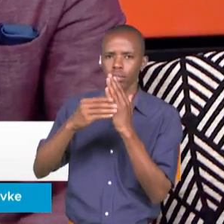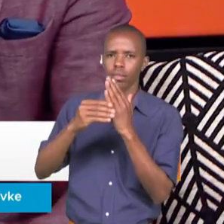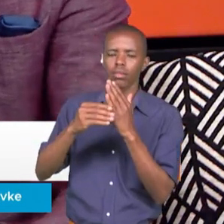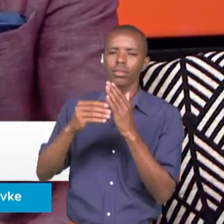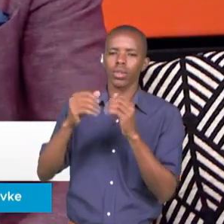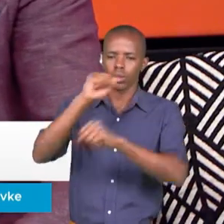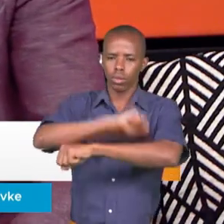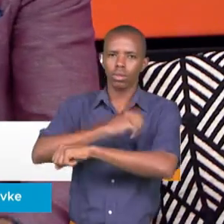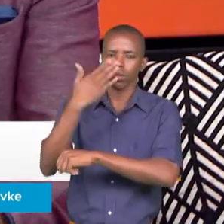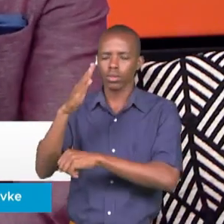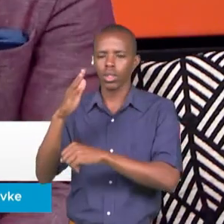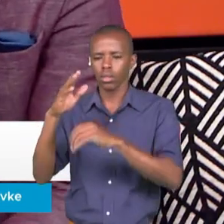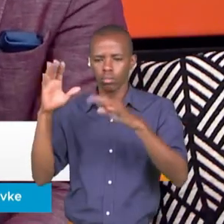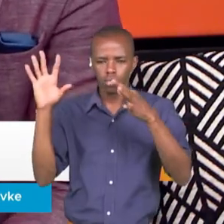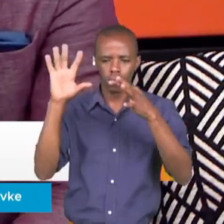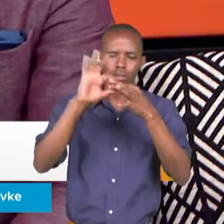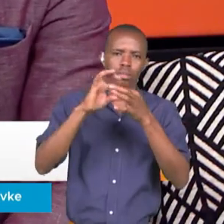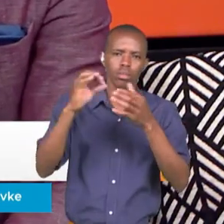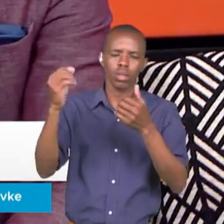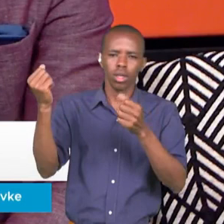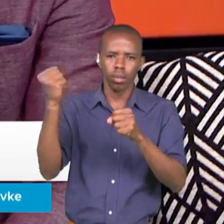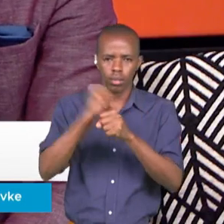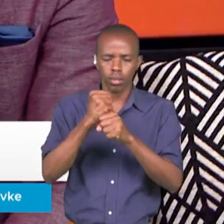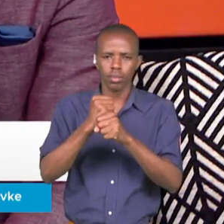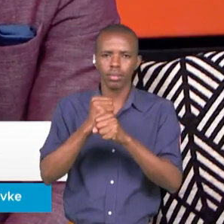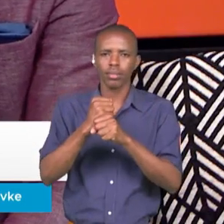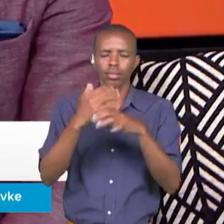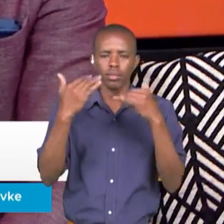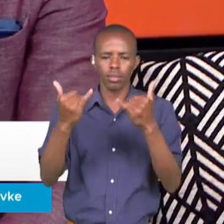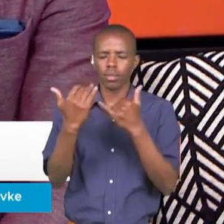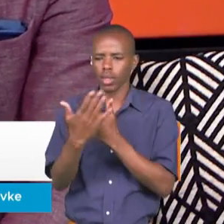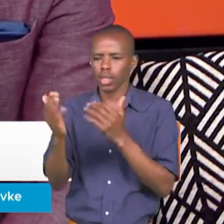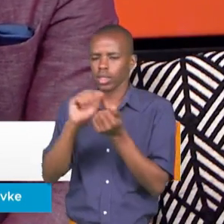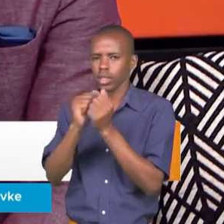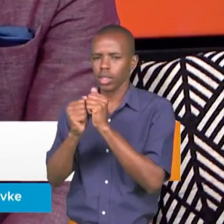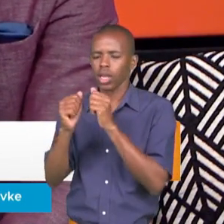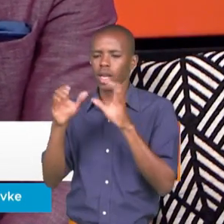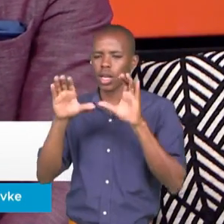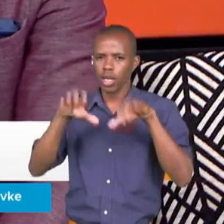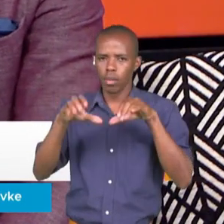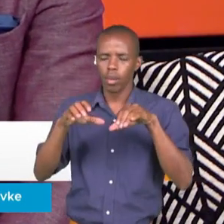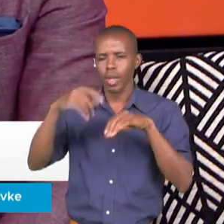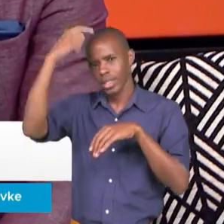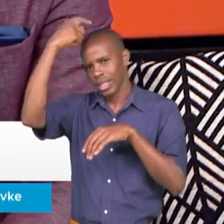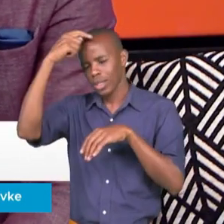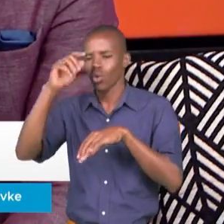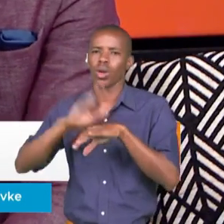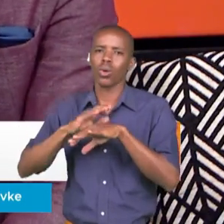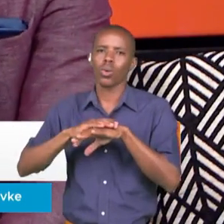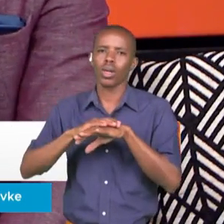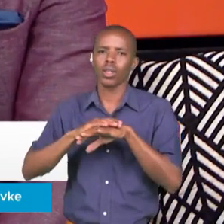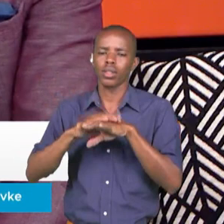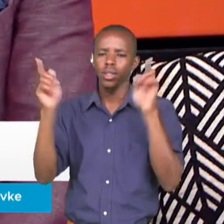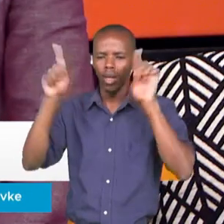school, they're ready to employment. But things are changing. Right now, you just have the basic diploma, basic degree, and you're good to go. What is